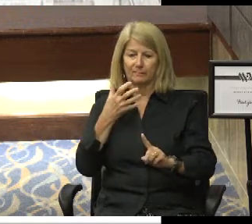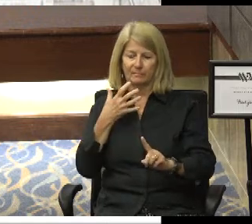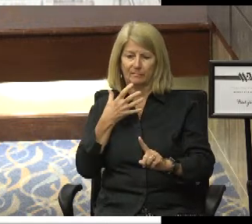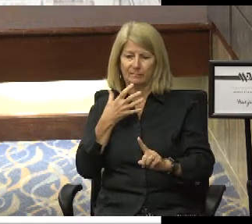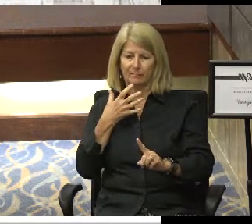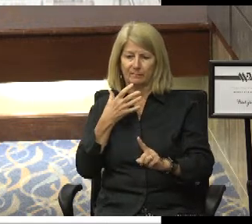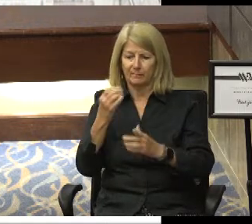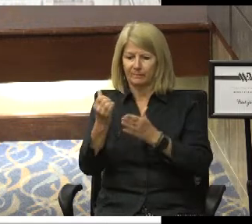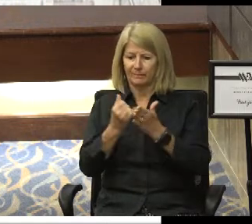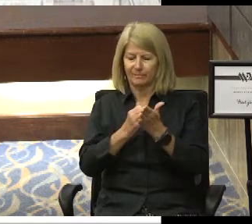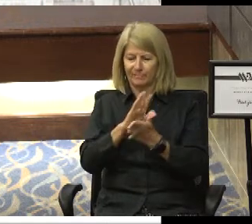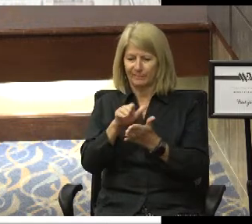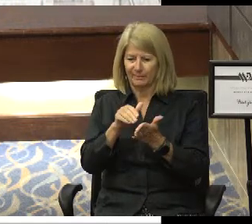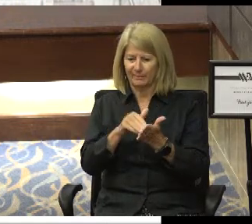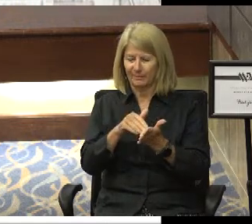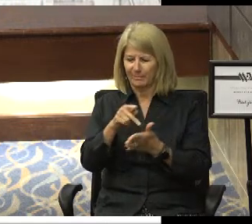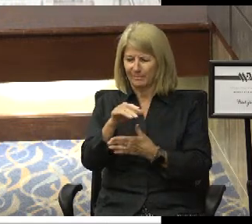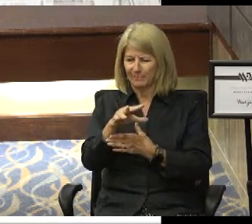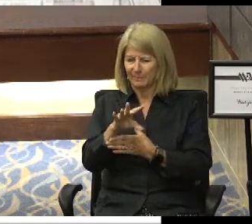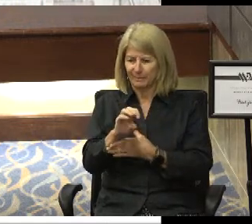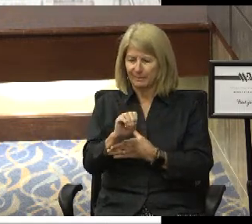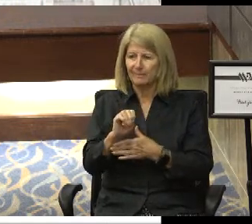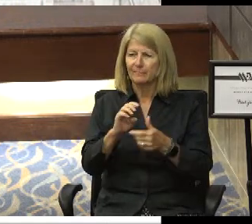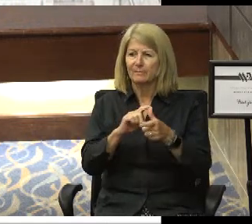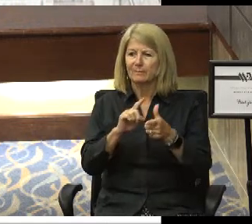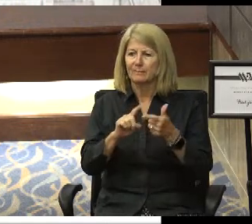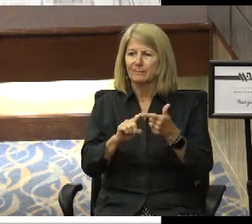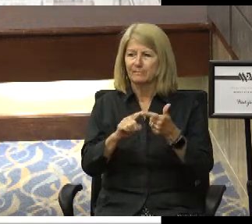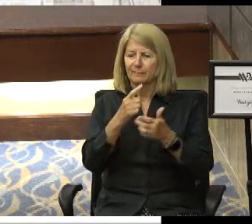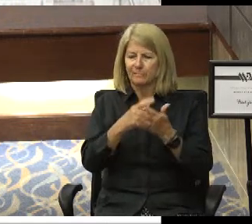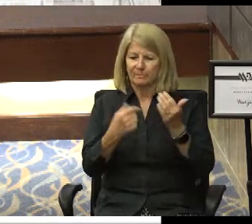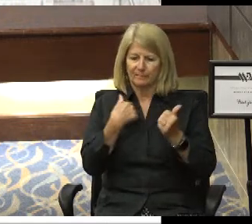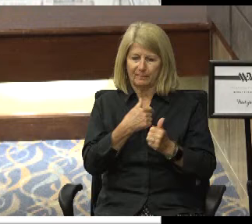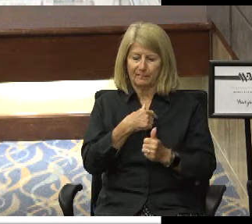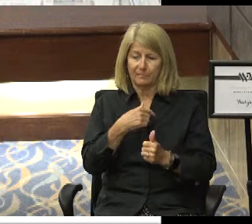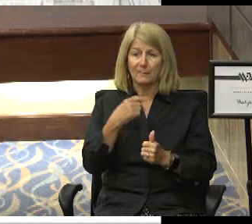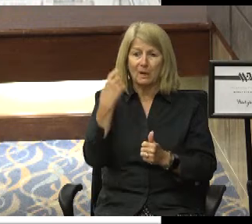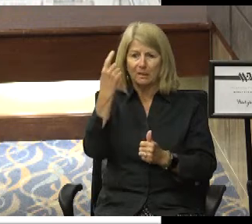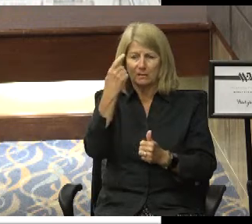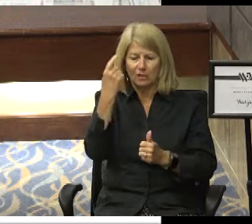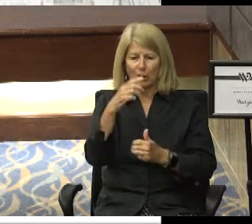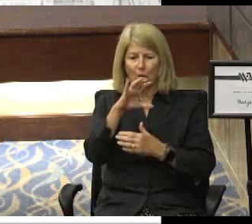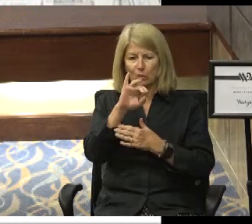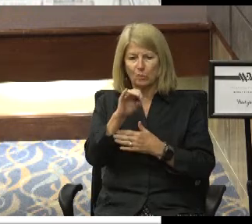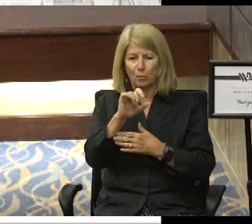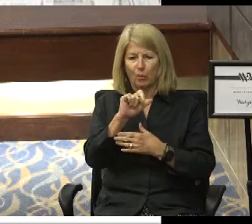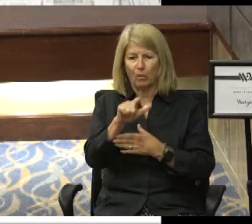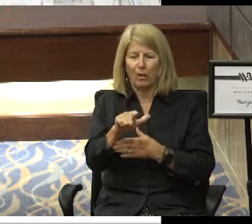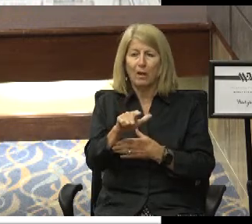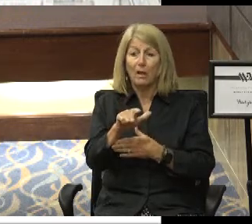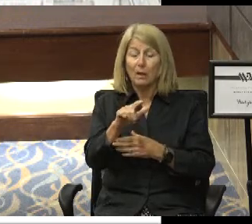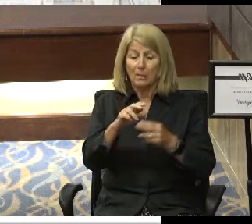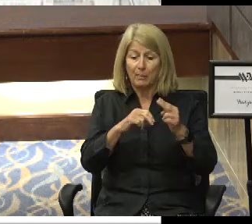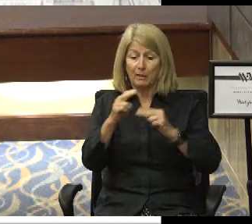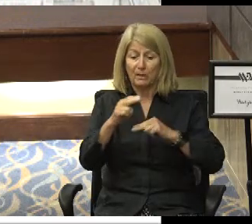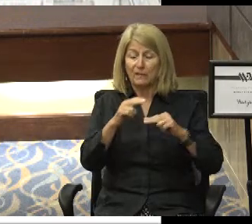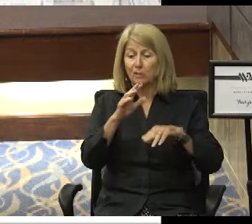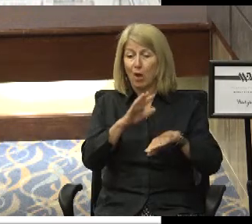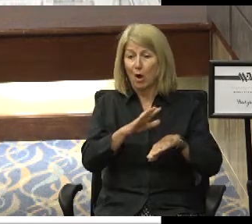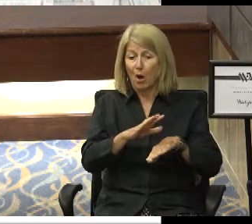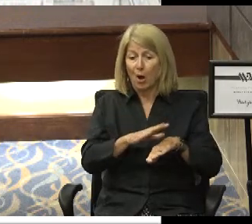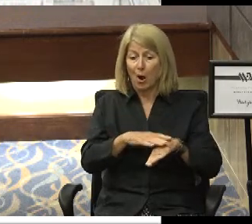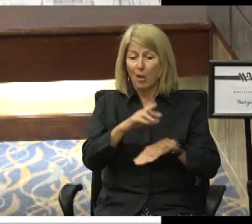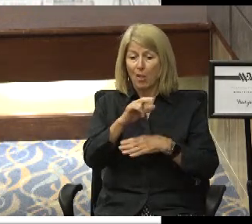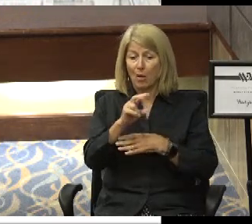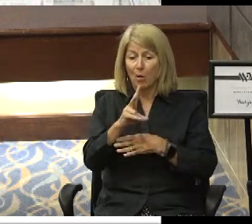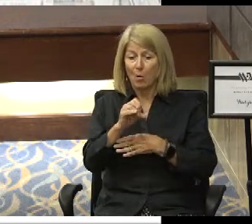kind of the centerpiece of it. And then what we consider to be jewel buildings out on the river that are restaurants that will